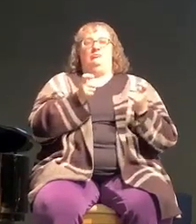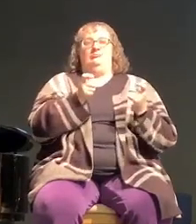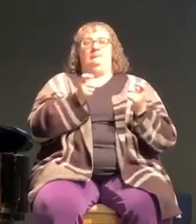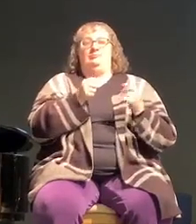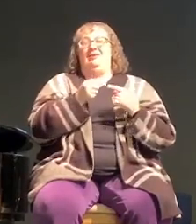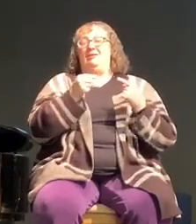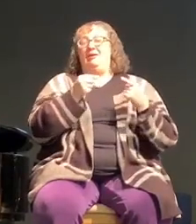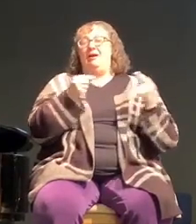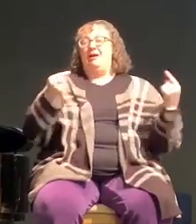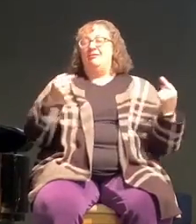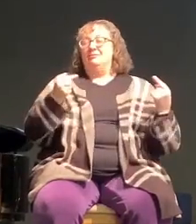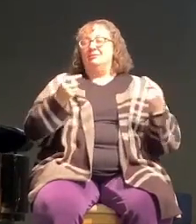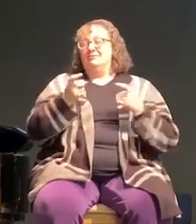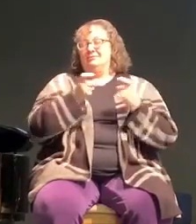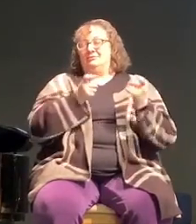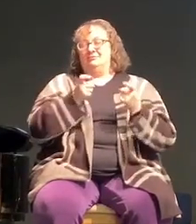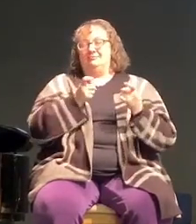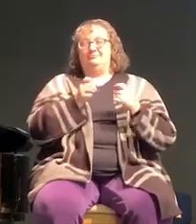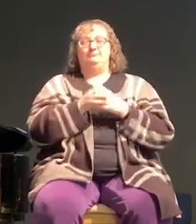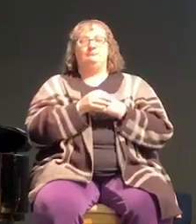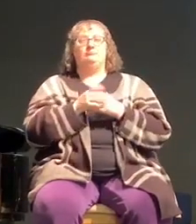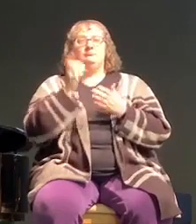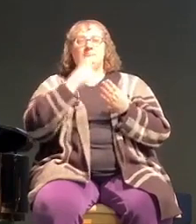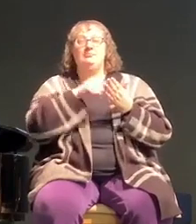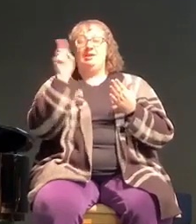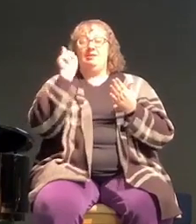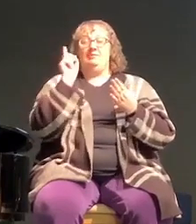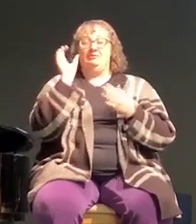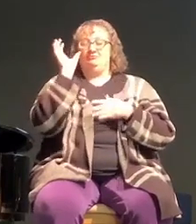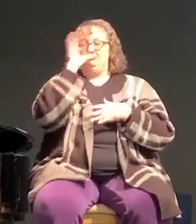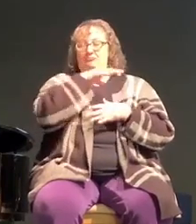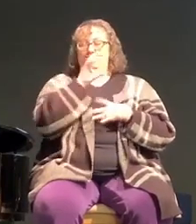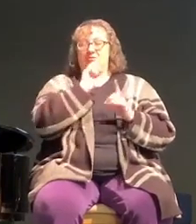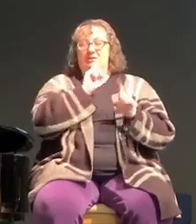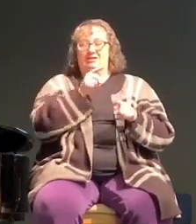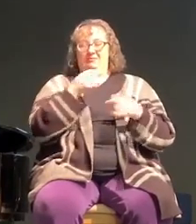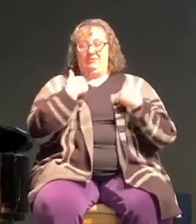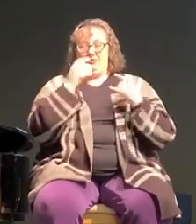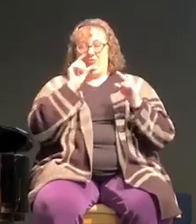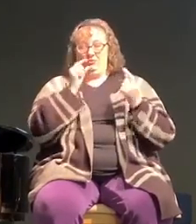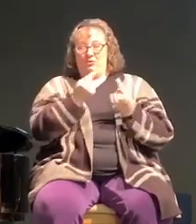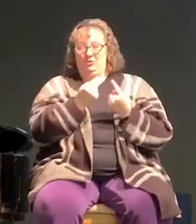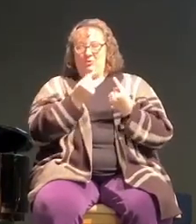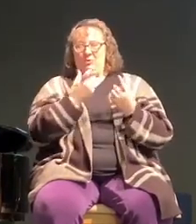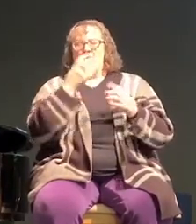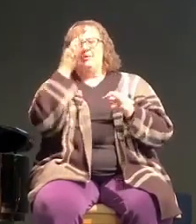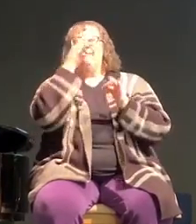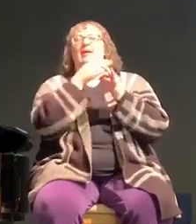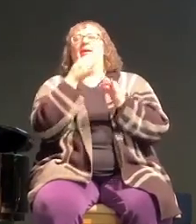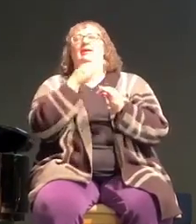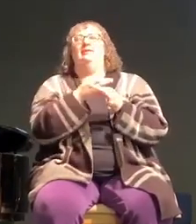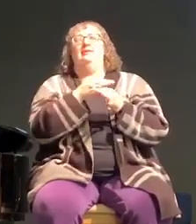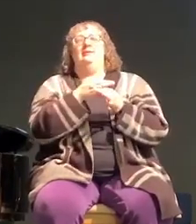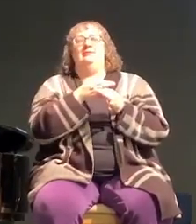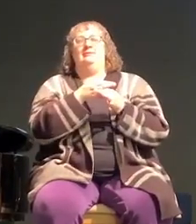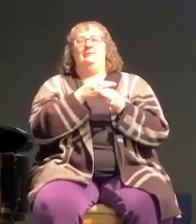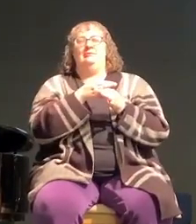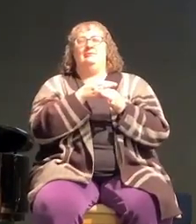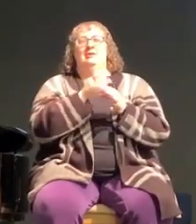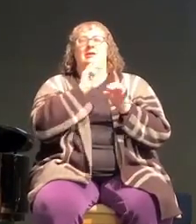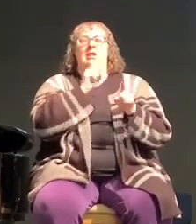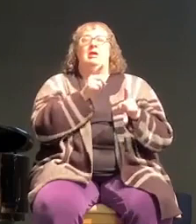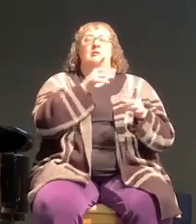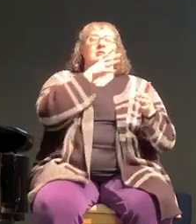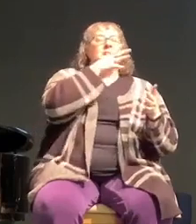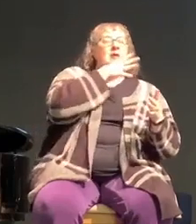control. Well, last week I talked about some of the wacky answers that I've gotten at youth group when I ask, what do you put your faith in? And so we've got answers from, you know,